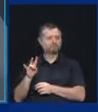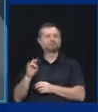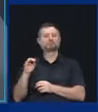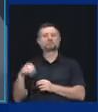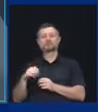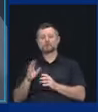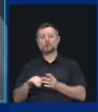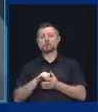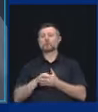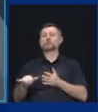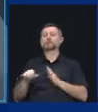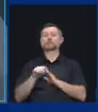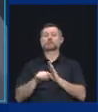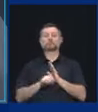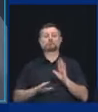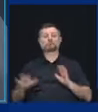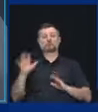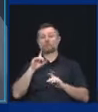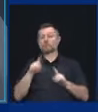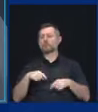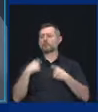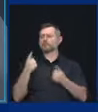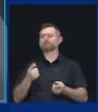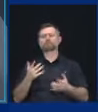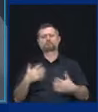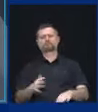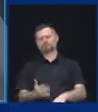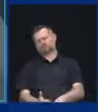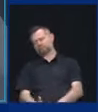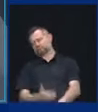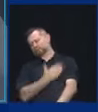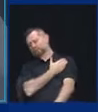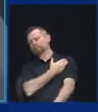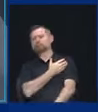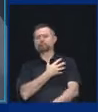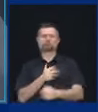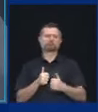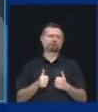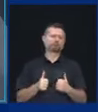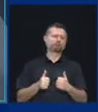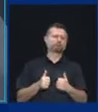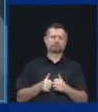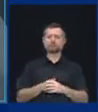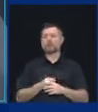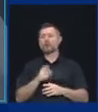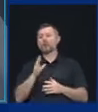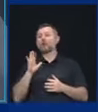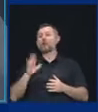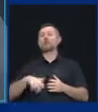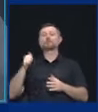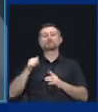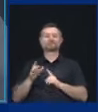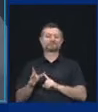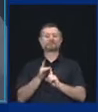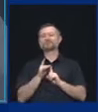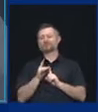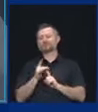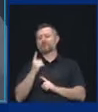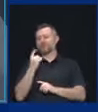York's progress is extraordinary and exceptional. It has the lowest positivity, one of the